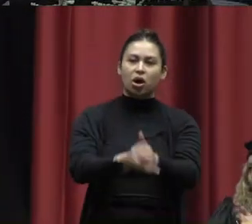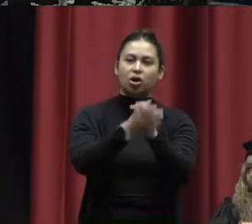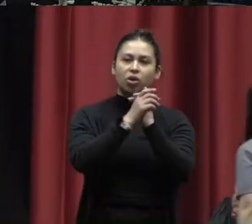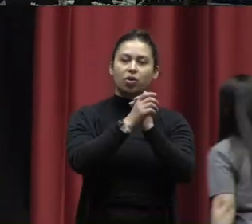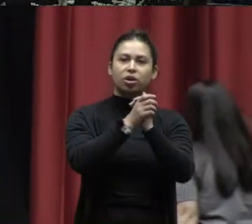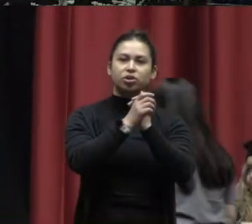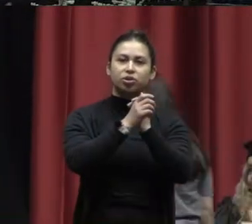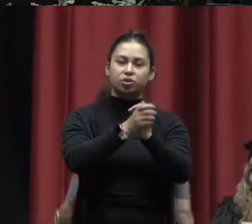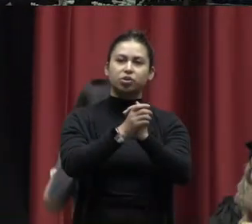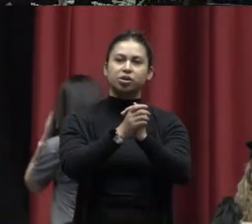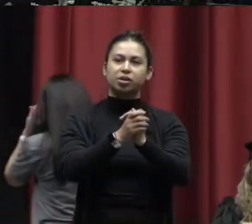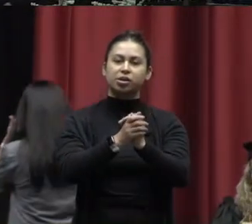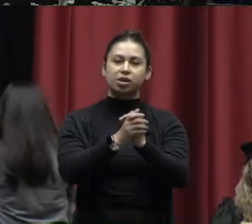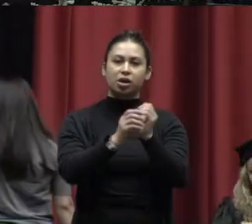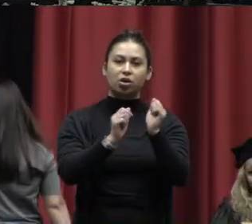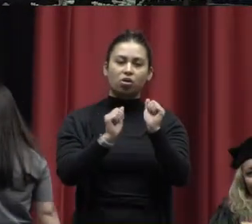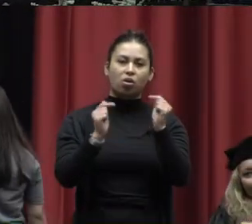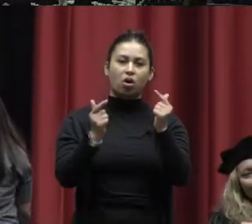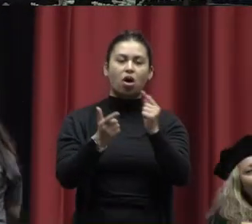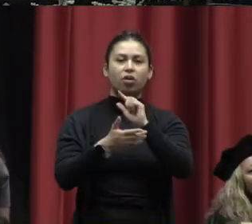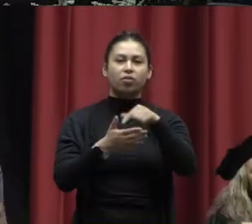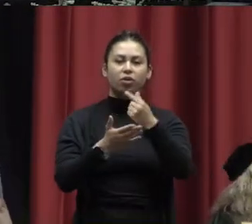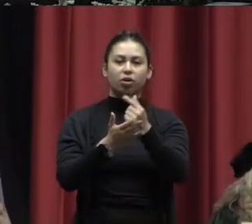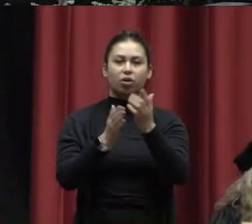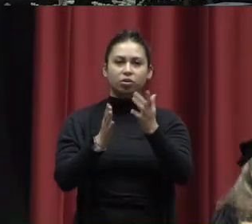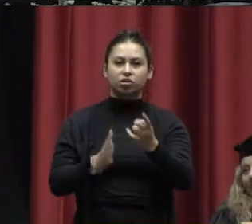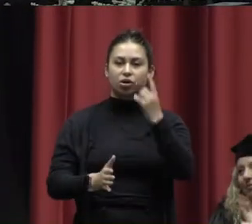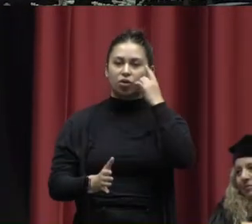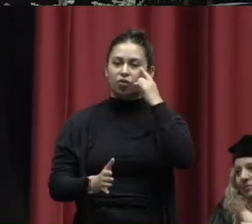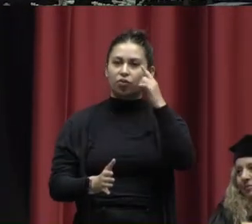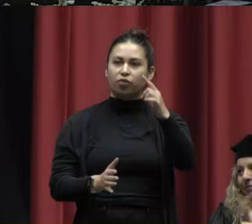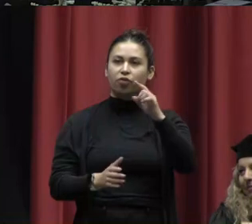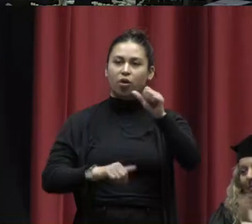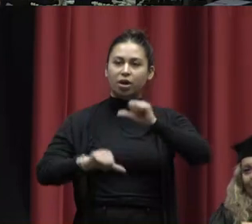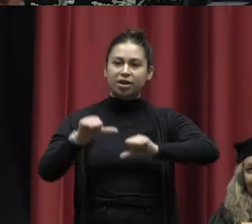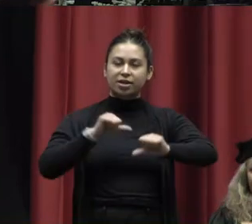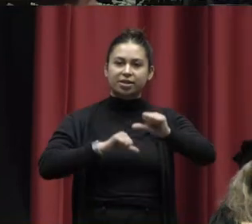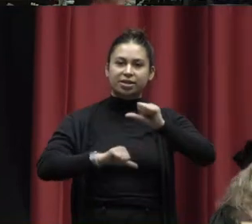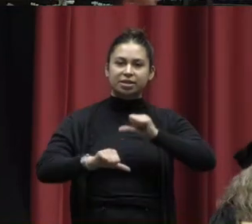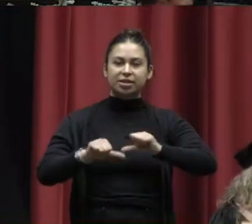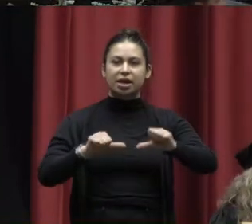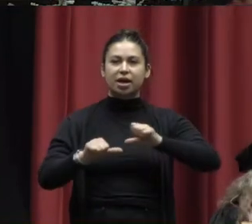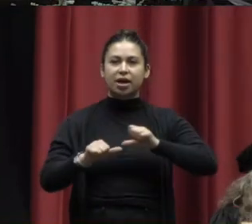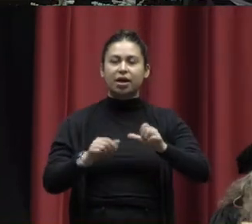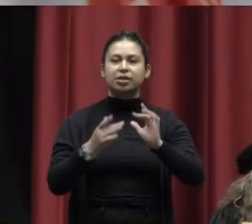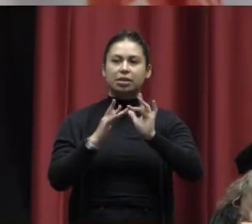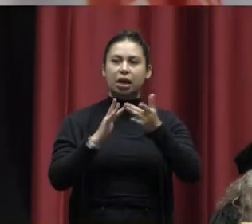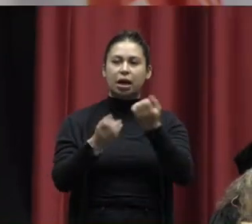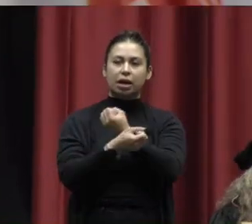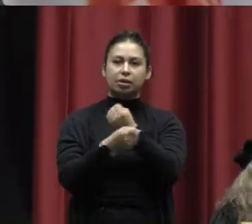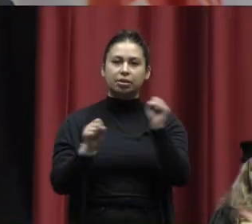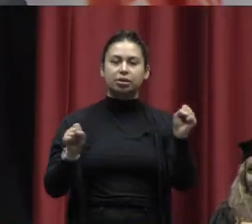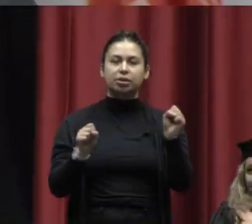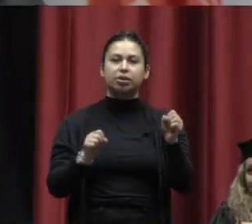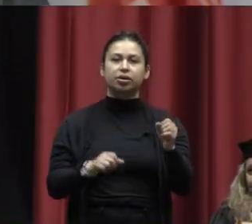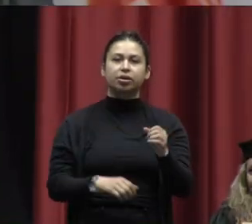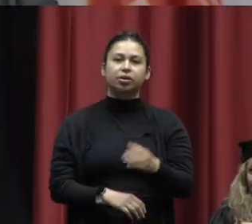Congratulations to our Master of Science in Cybersecurity and Business Analytics graduates.